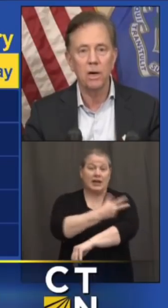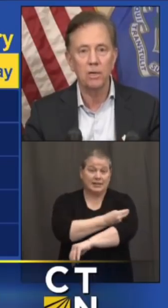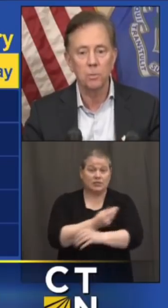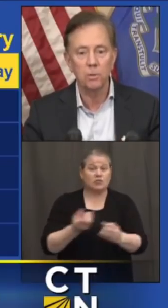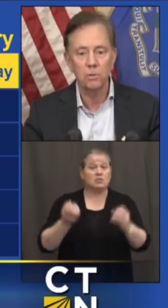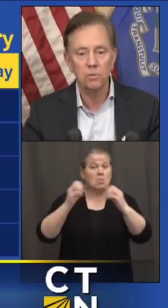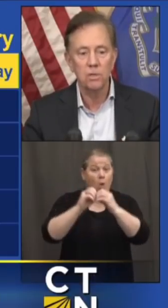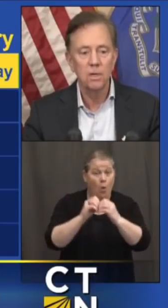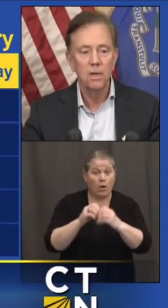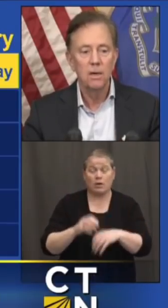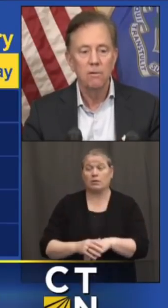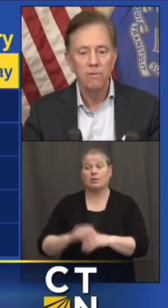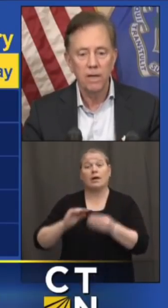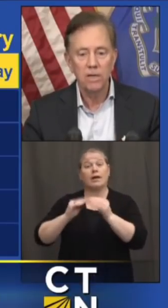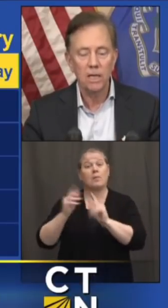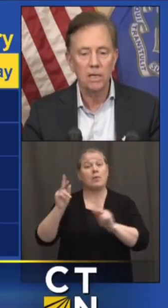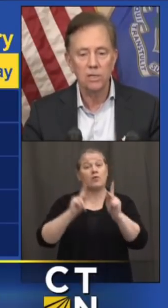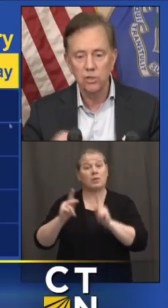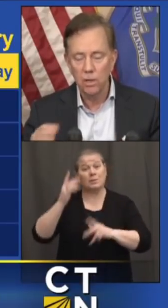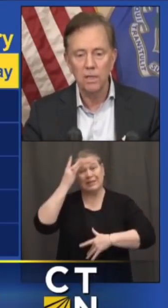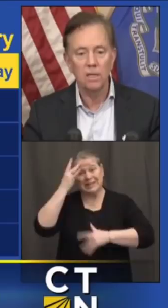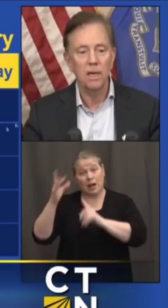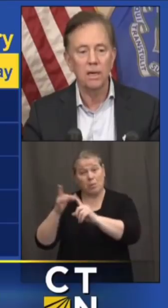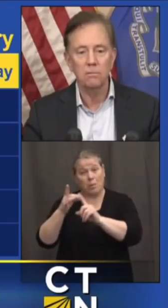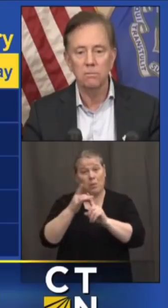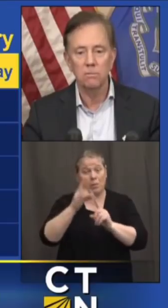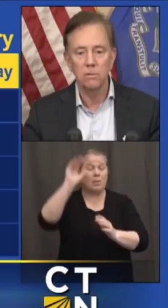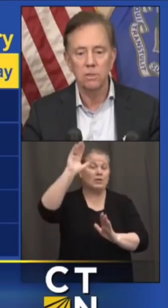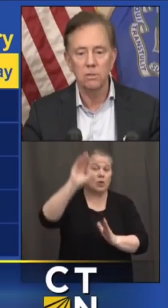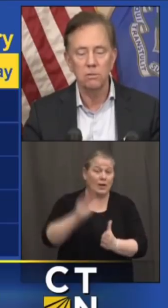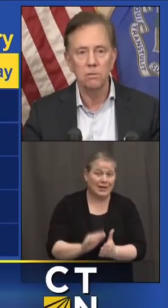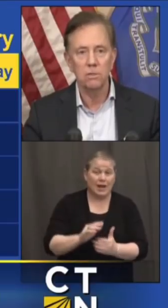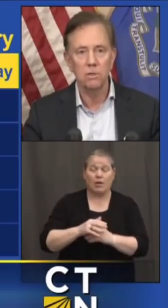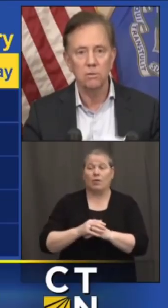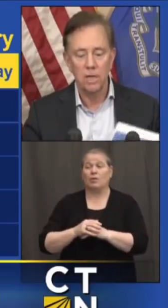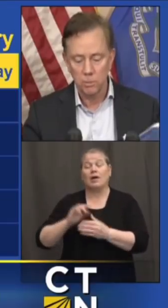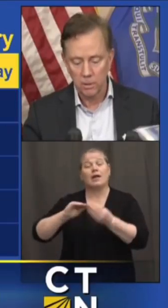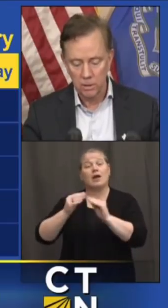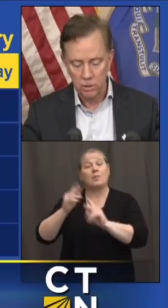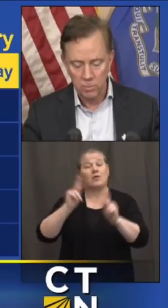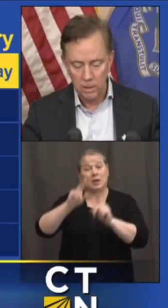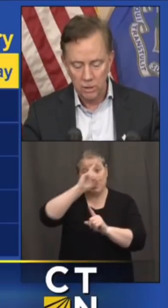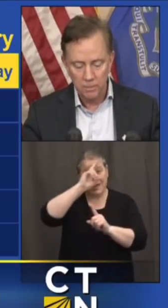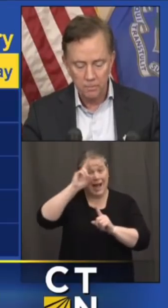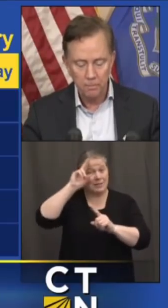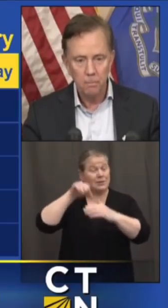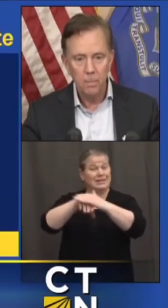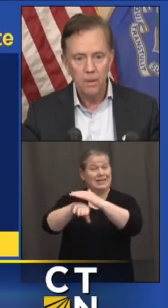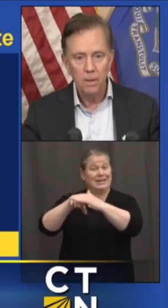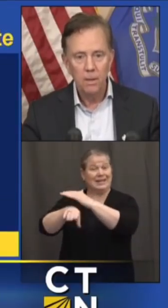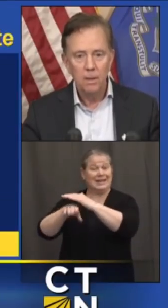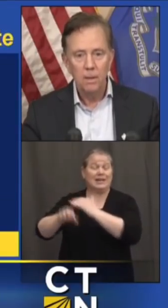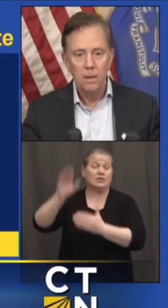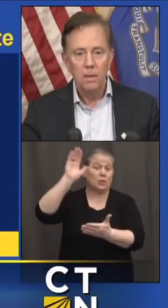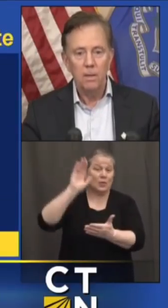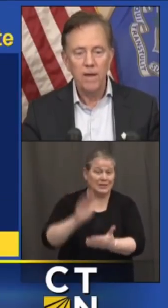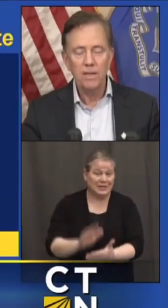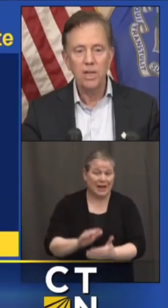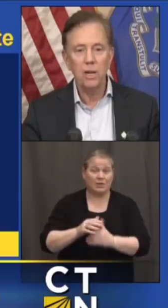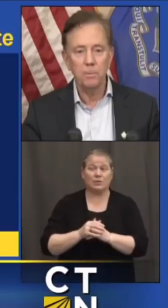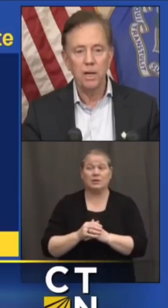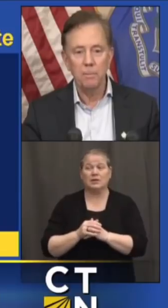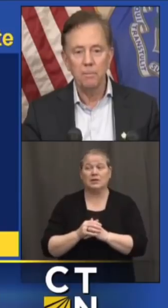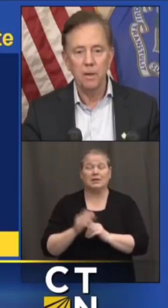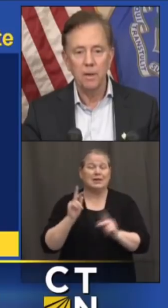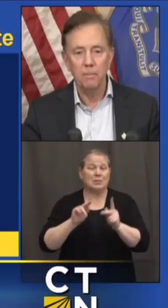capacity at our hospitals. Fatalities trending down, still desperately too much. The